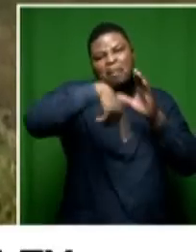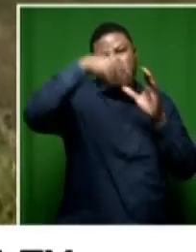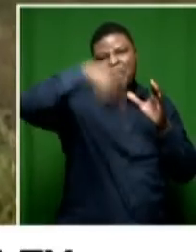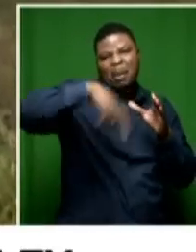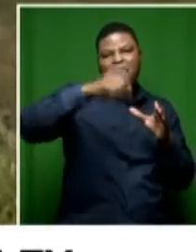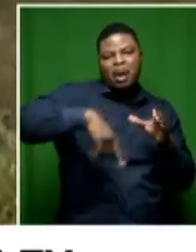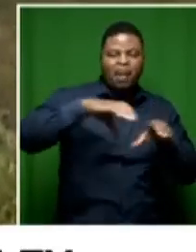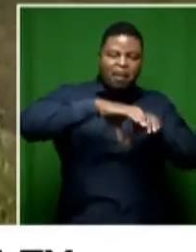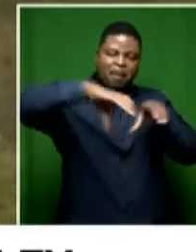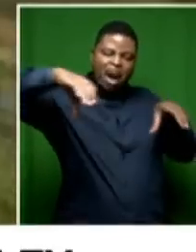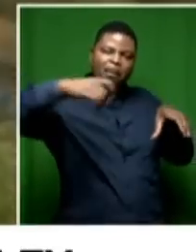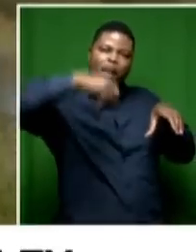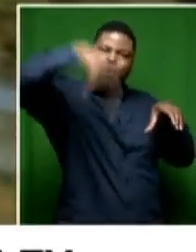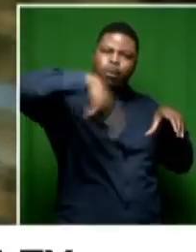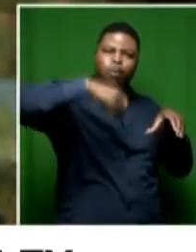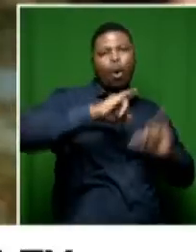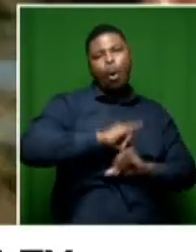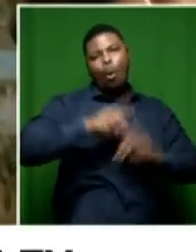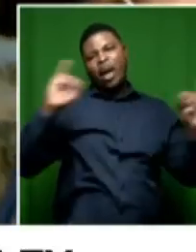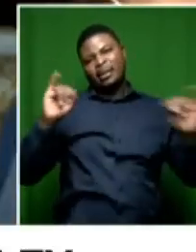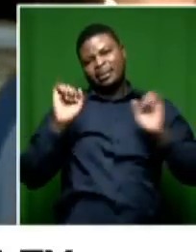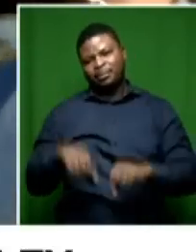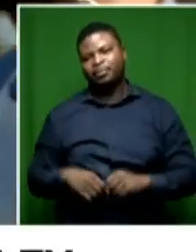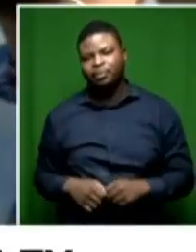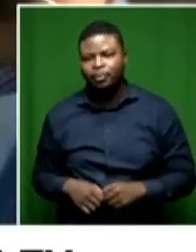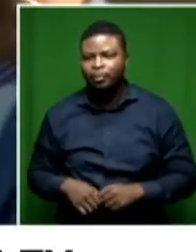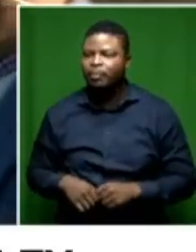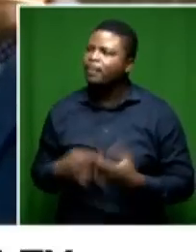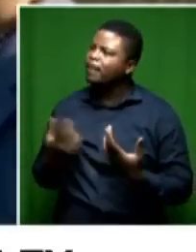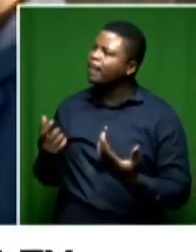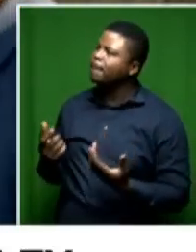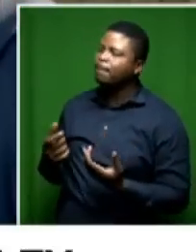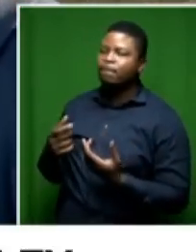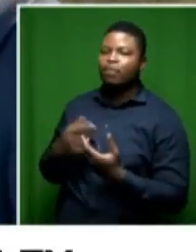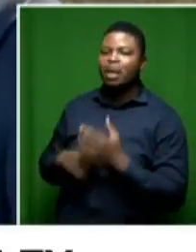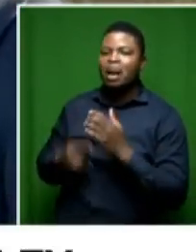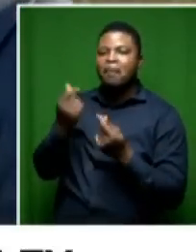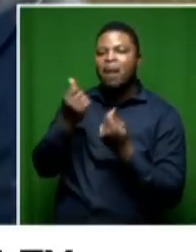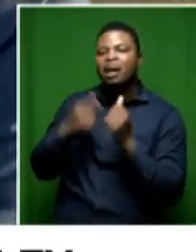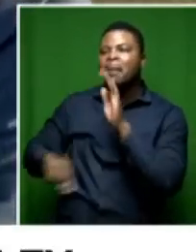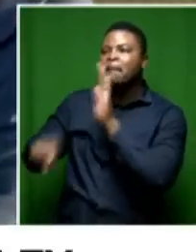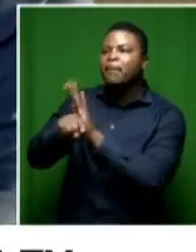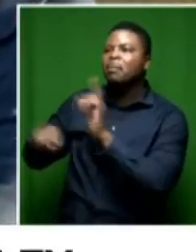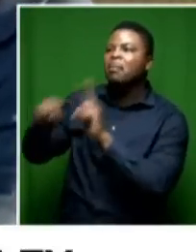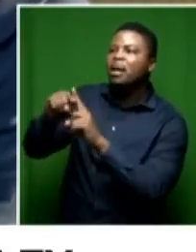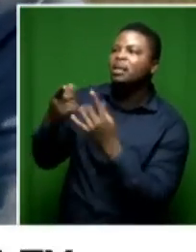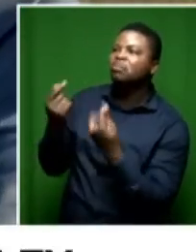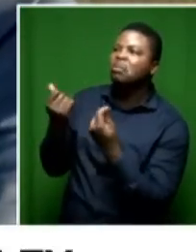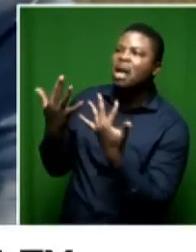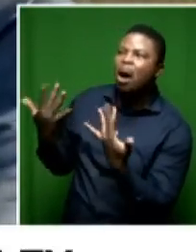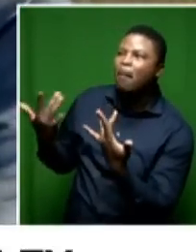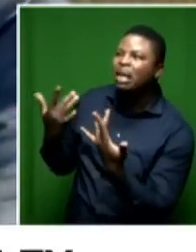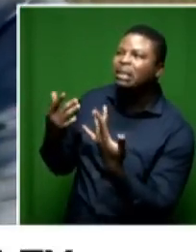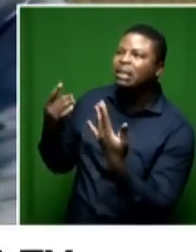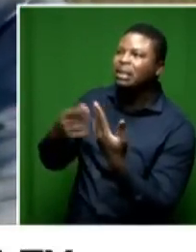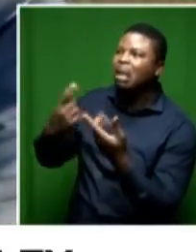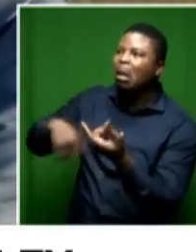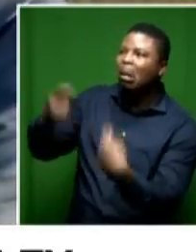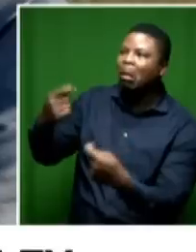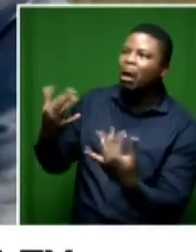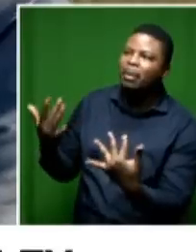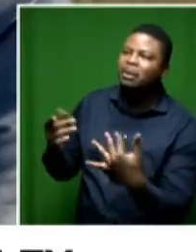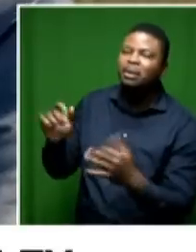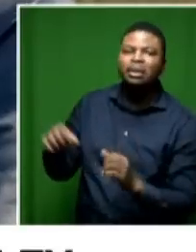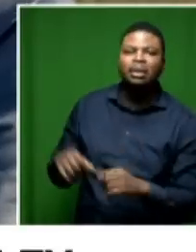then also in terms of costs, how much will this exercise cost us? I cannot put costs on, but